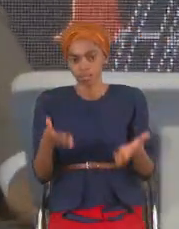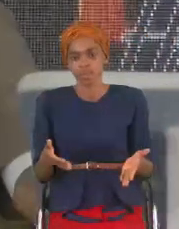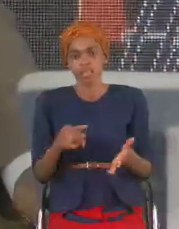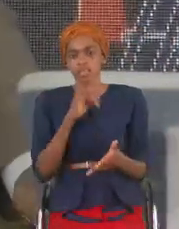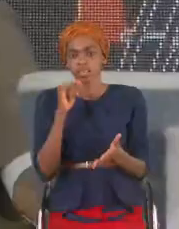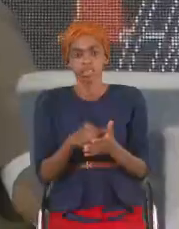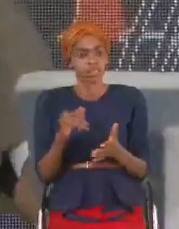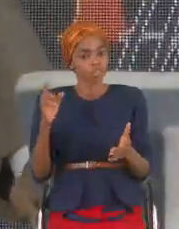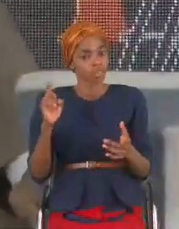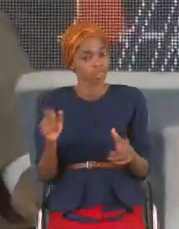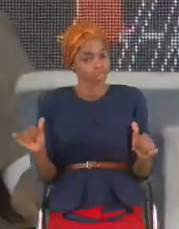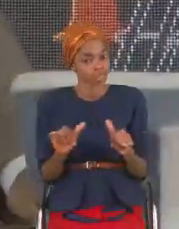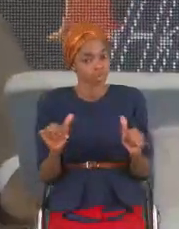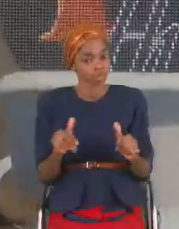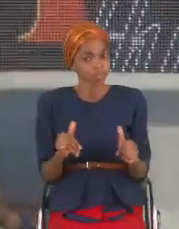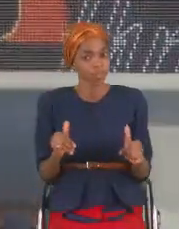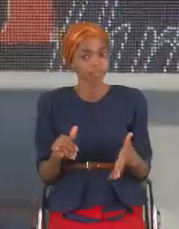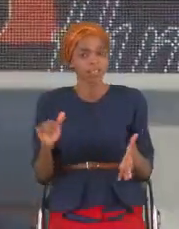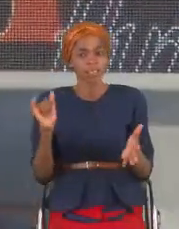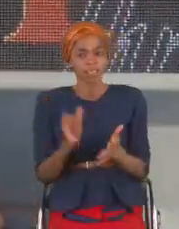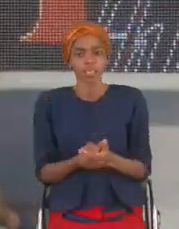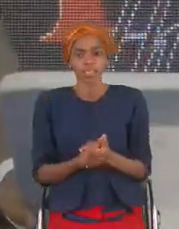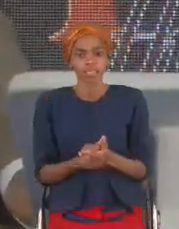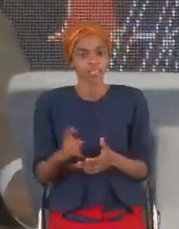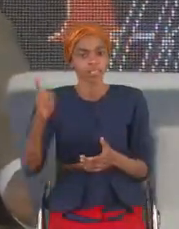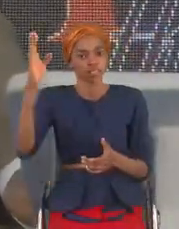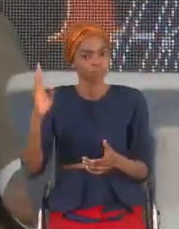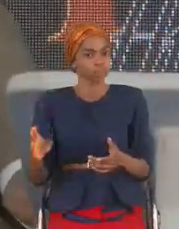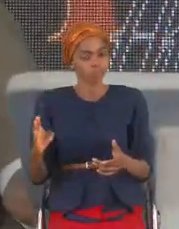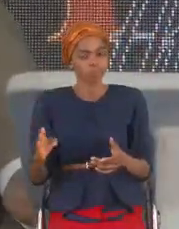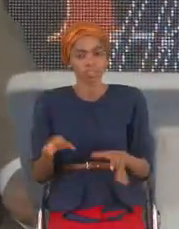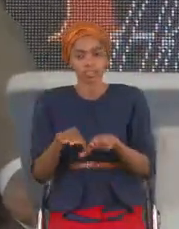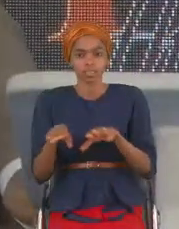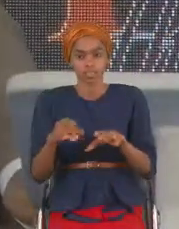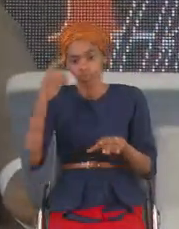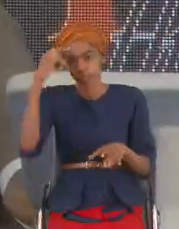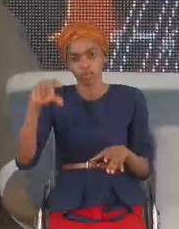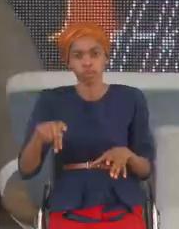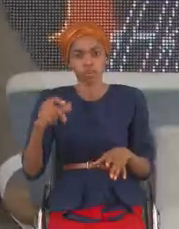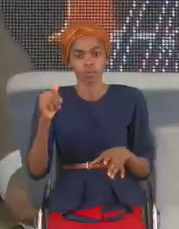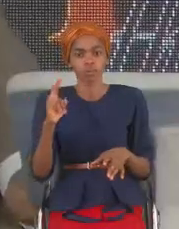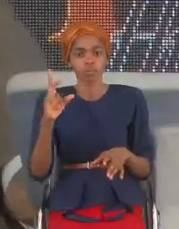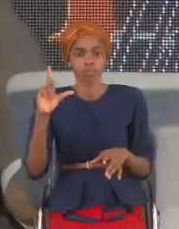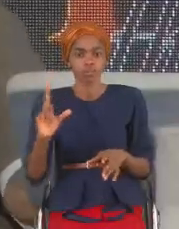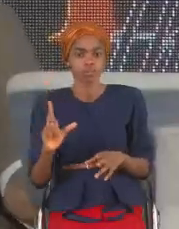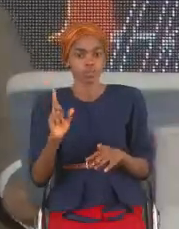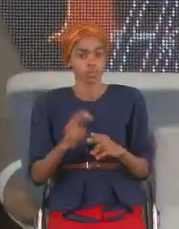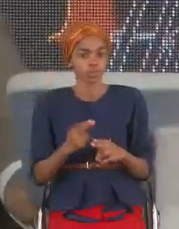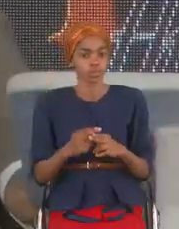thing that the impartial God did for Saul, who became